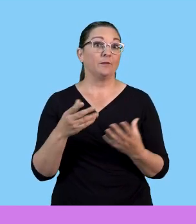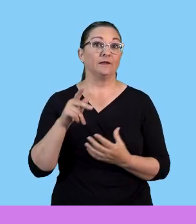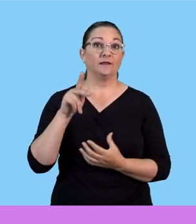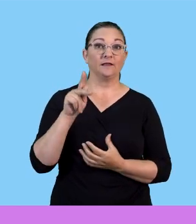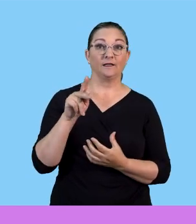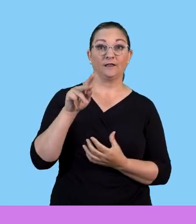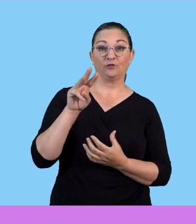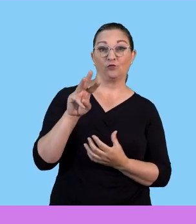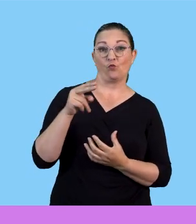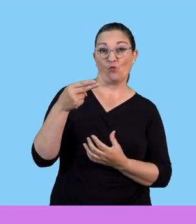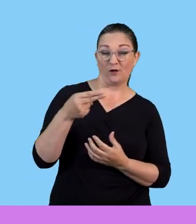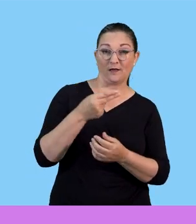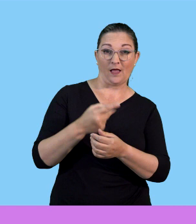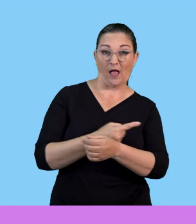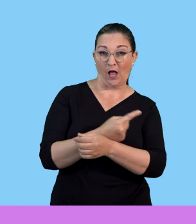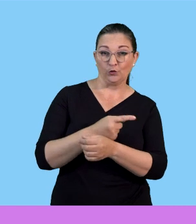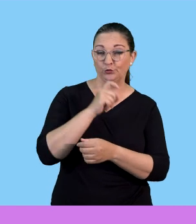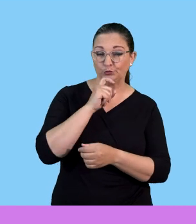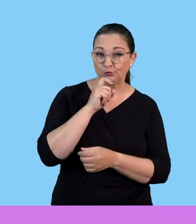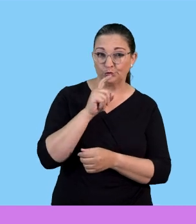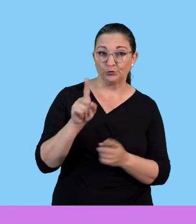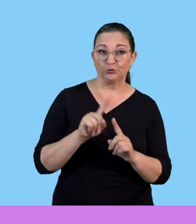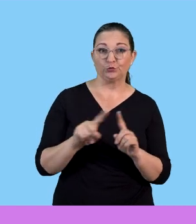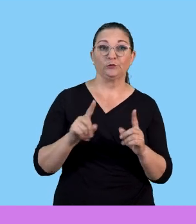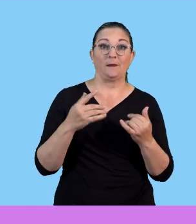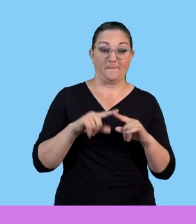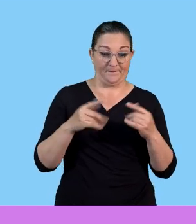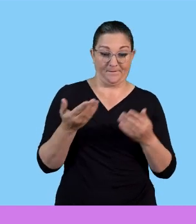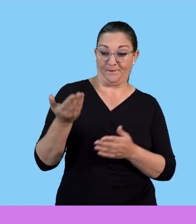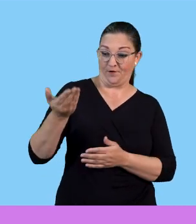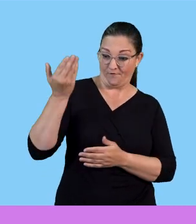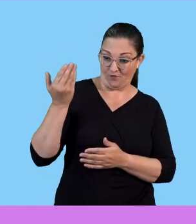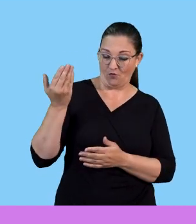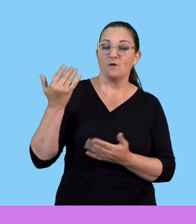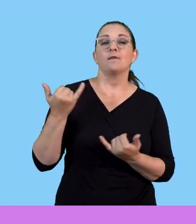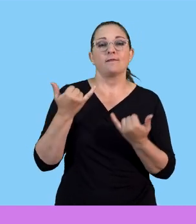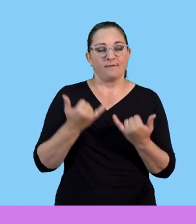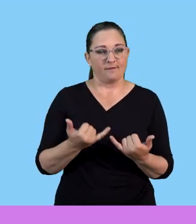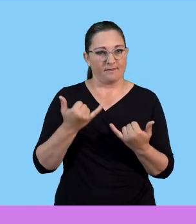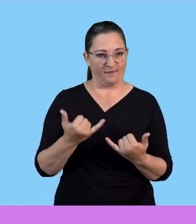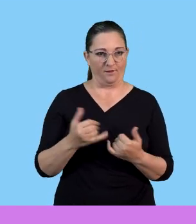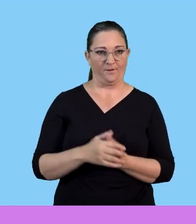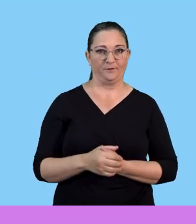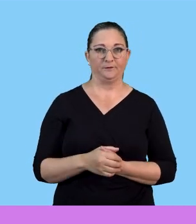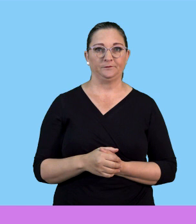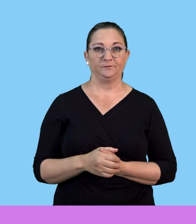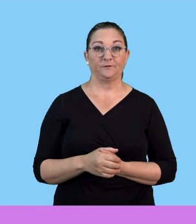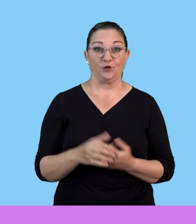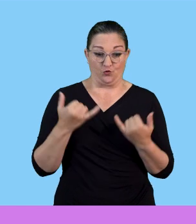be how many kilowatt hours used, the previous and the current reading. The current